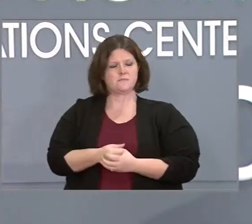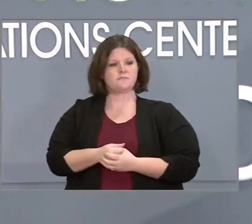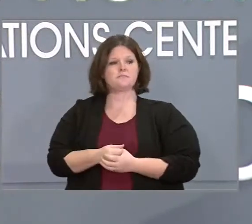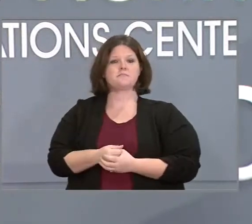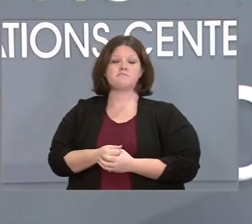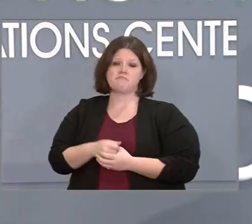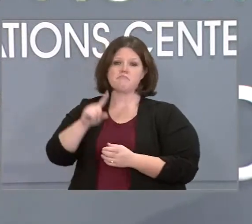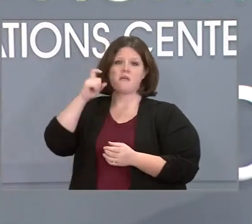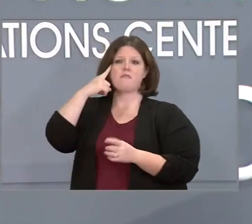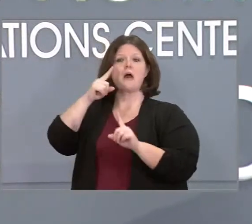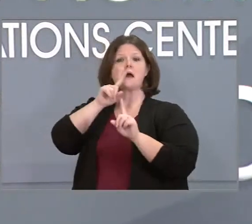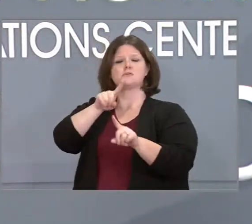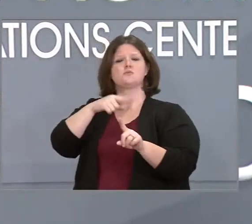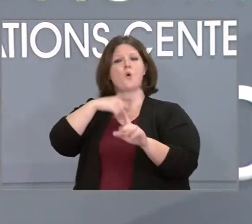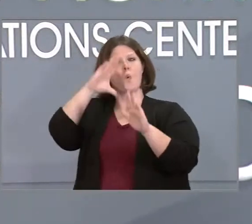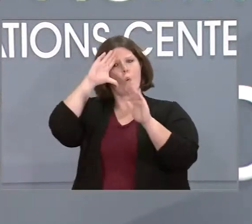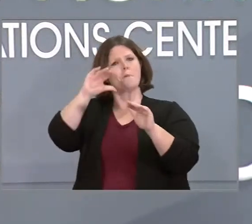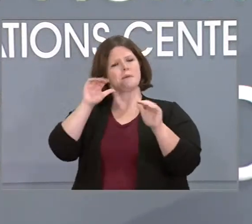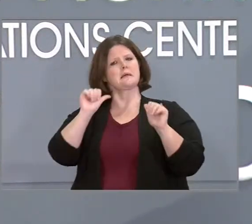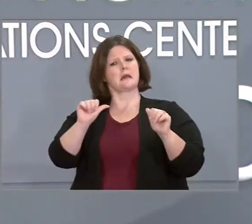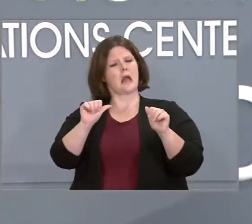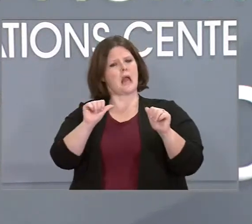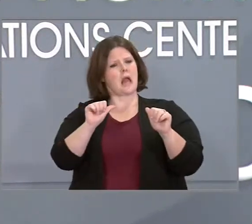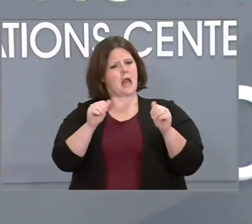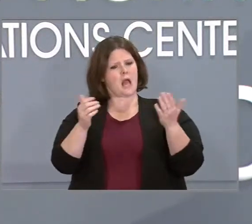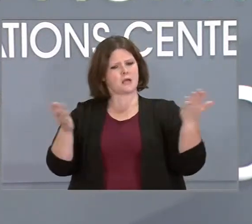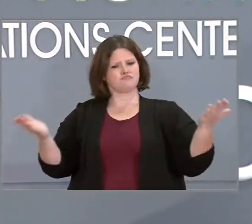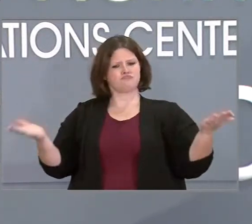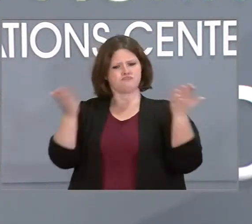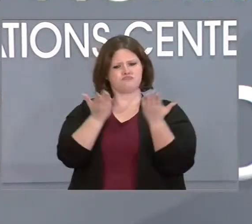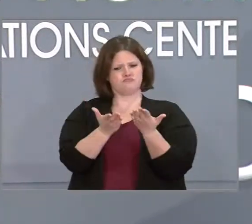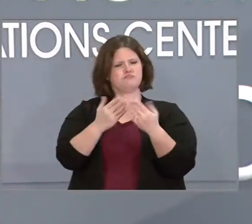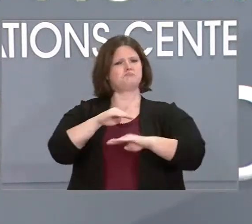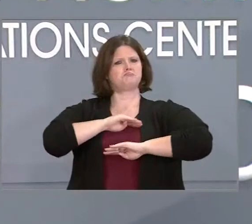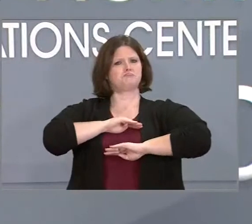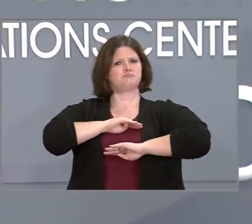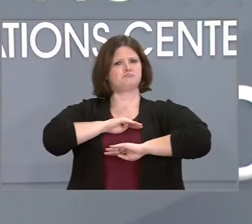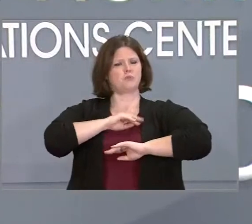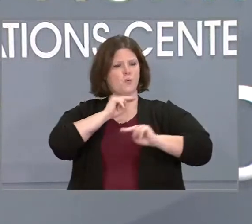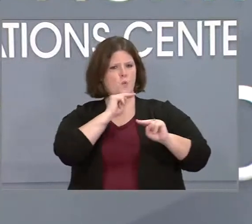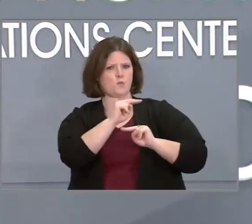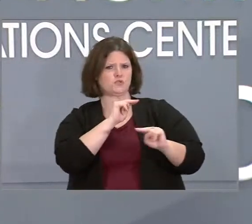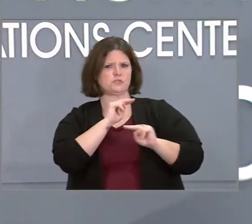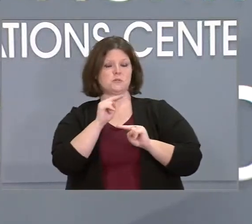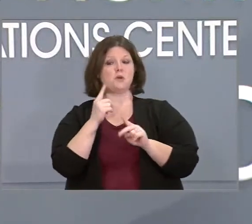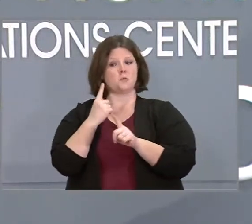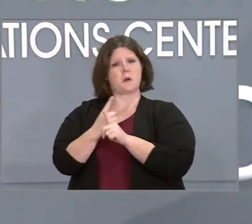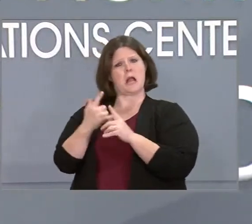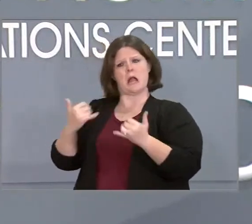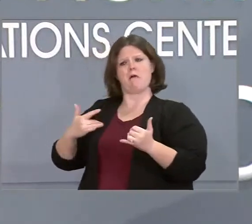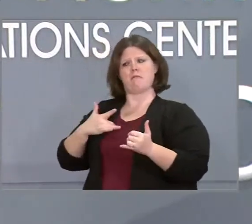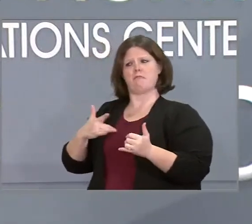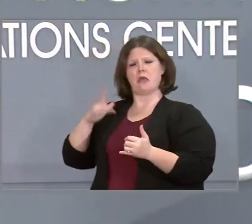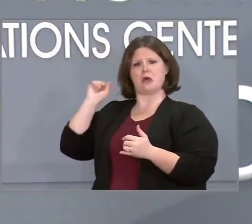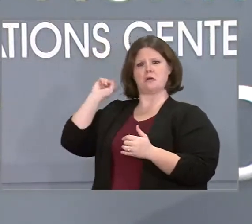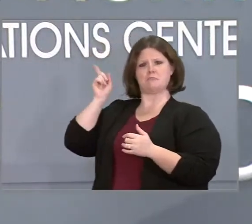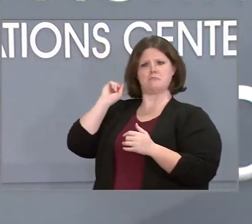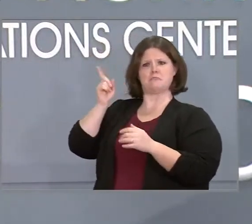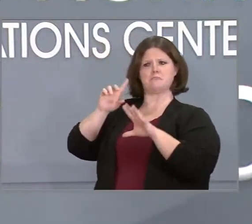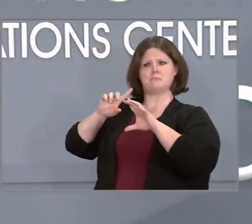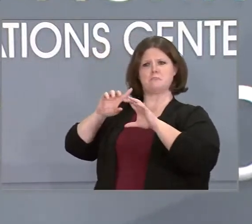budget resolution. I believe good faith negotiations are ongoing among